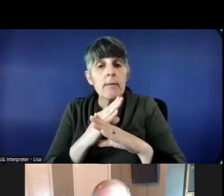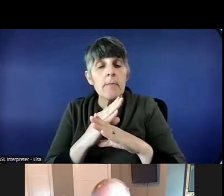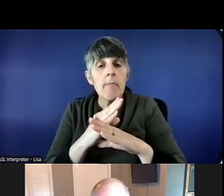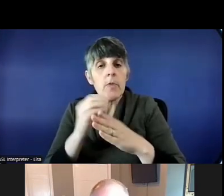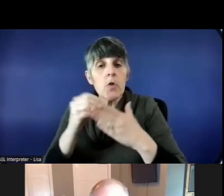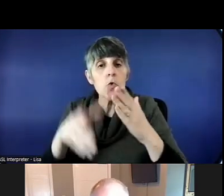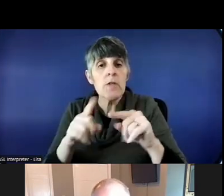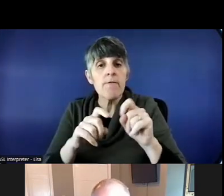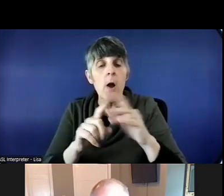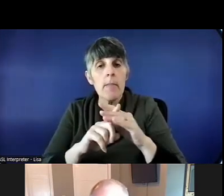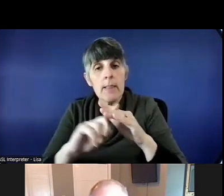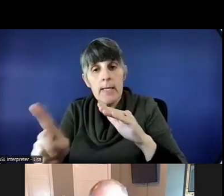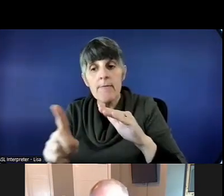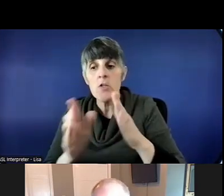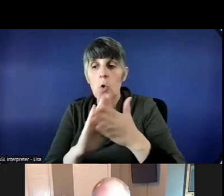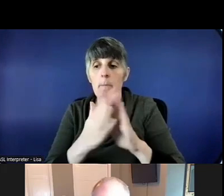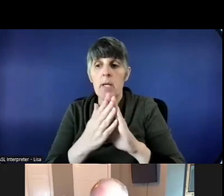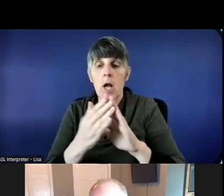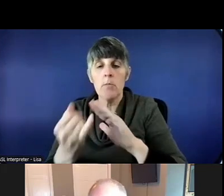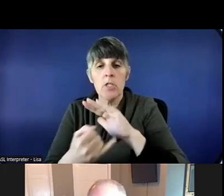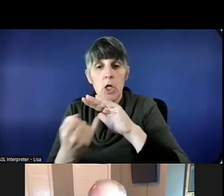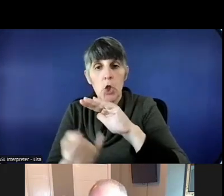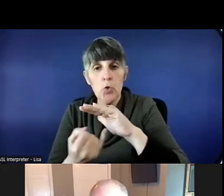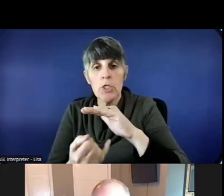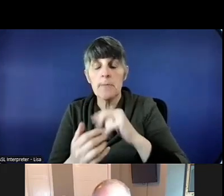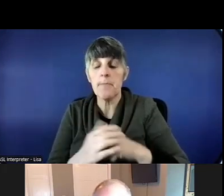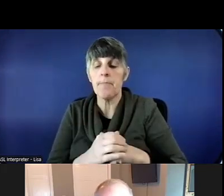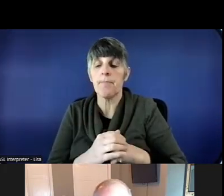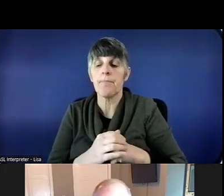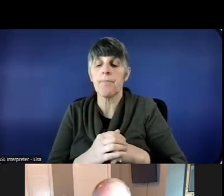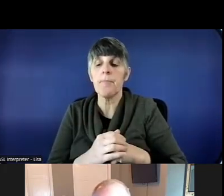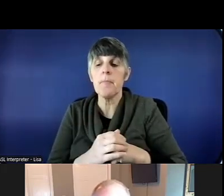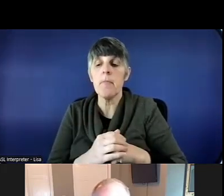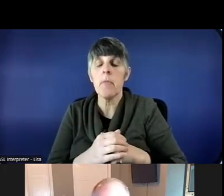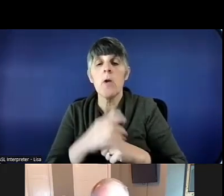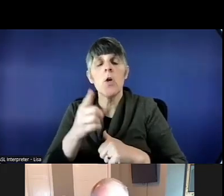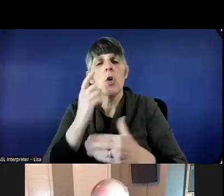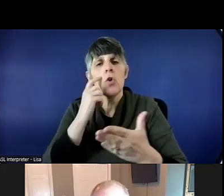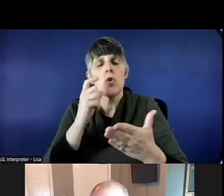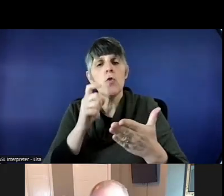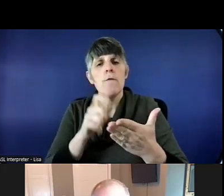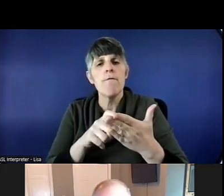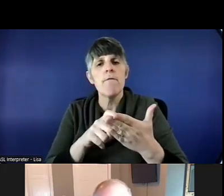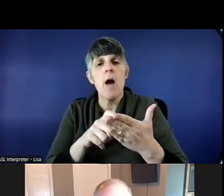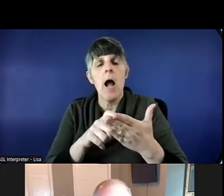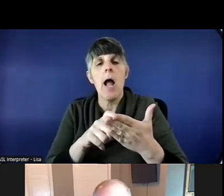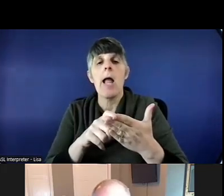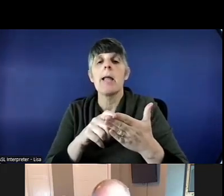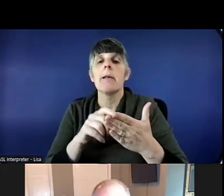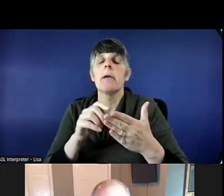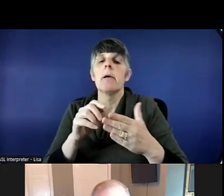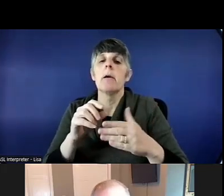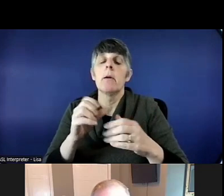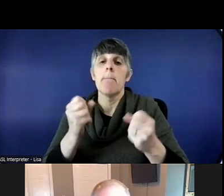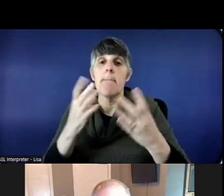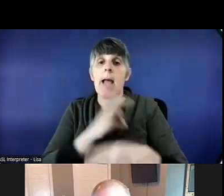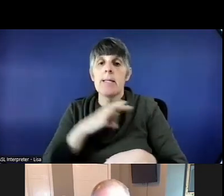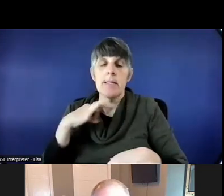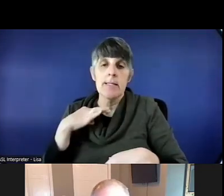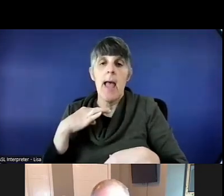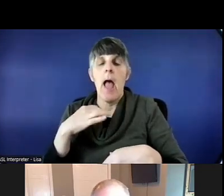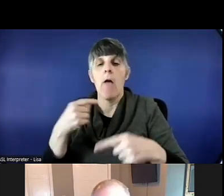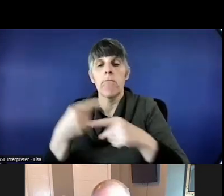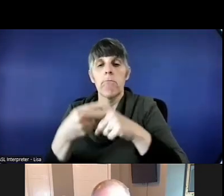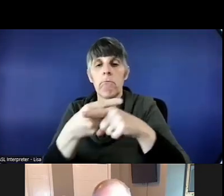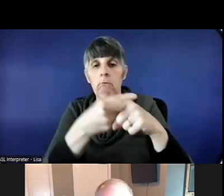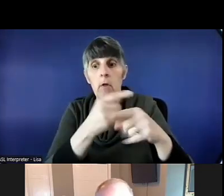students from leaving, so it becomes seclusion. You find a conflation among staff members, and this is where the training